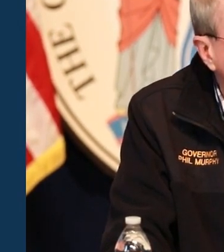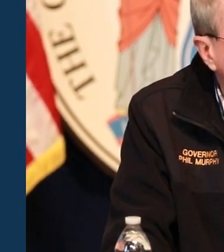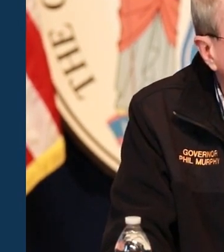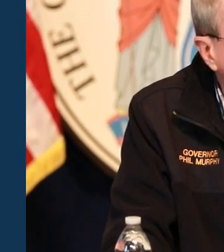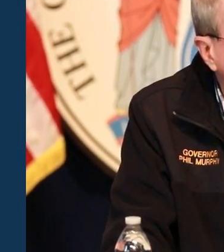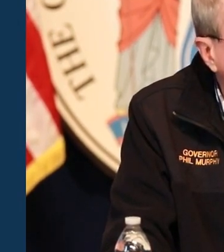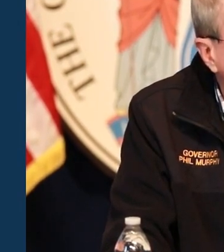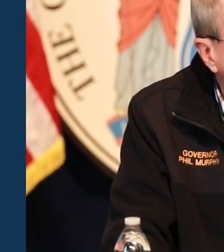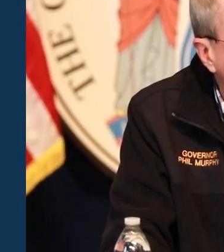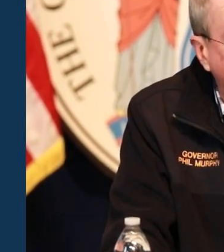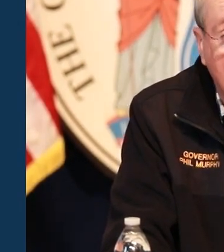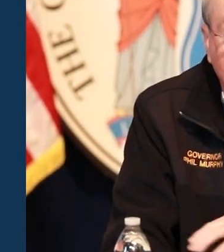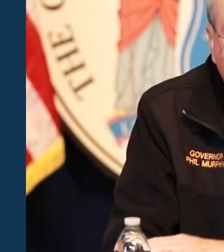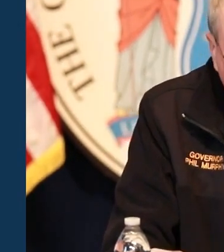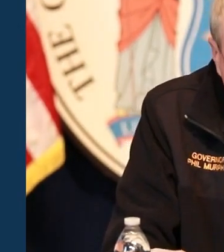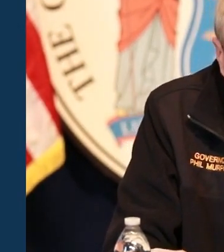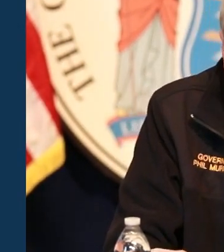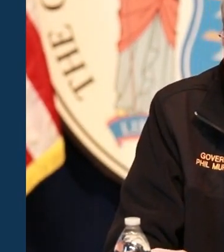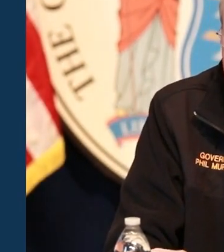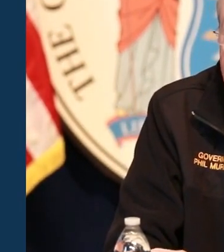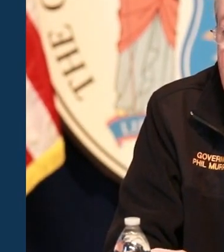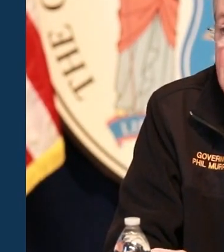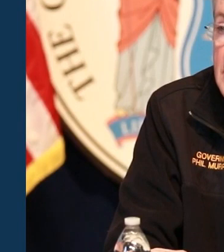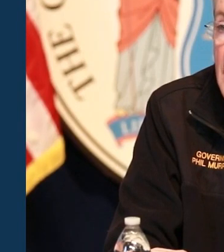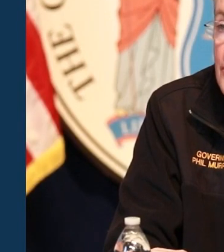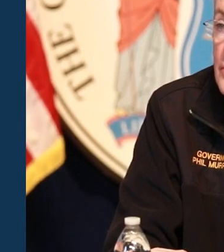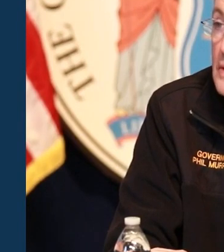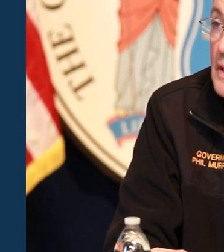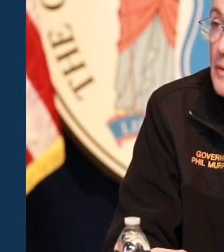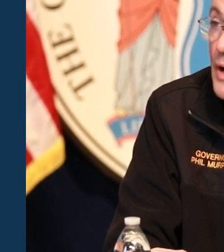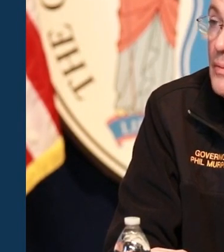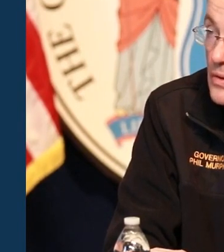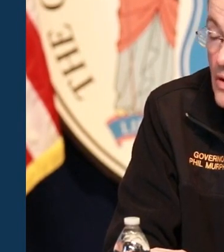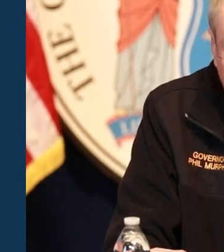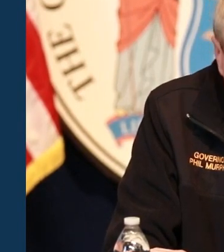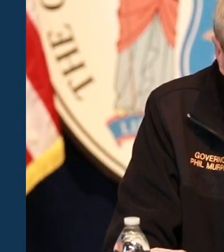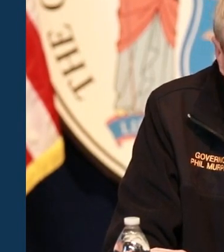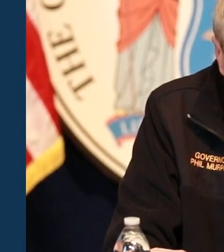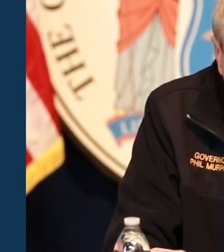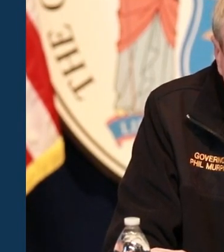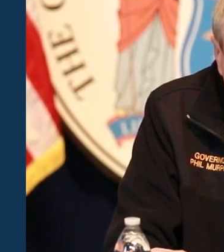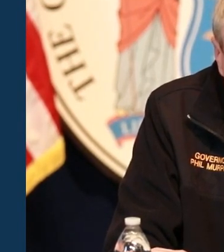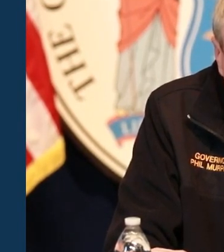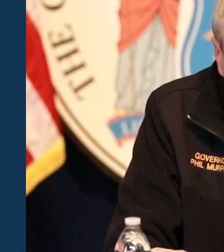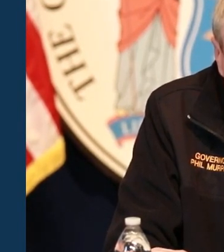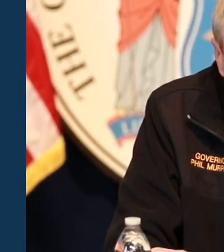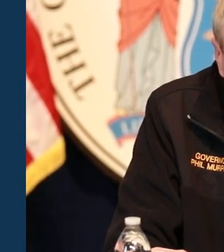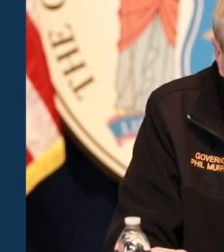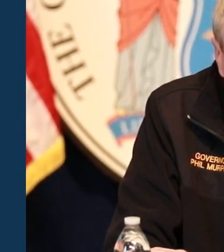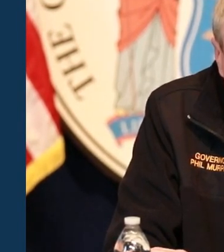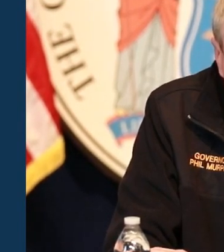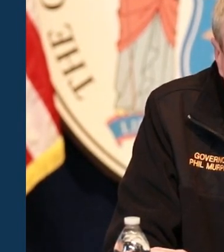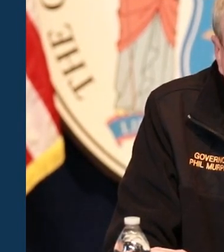Director of the Department of Homeland Security and Preparedness, Jared Maples, Deputy Counsel Paramel Garg is in the House with us as well.